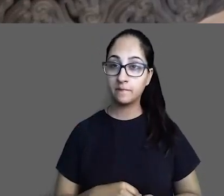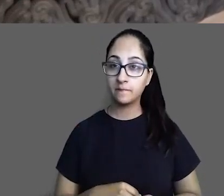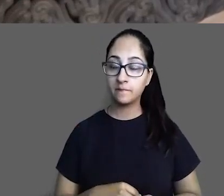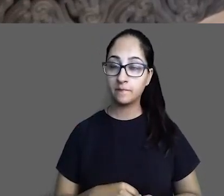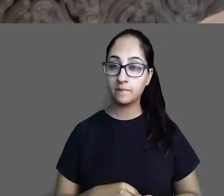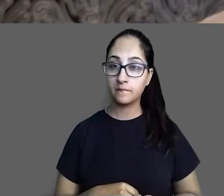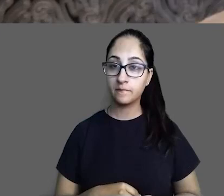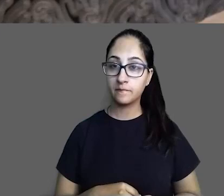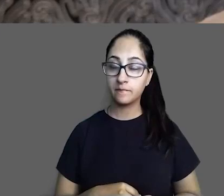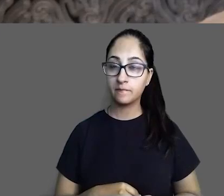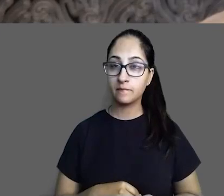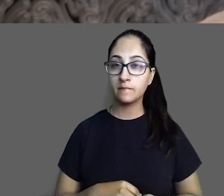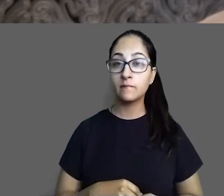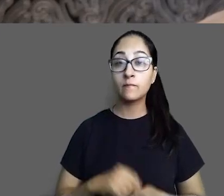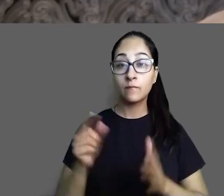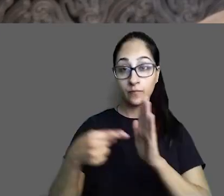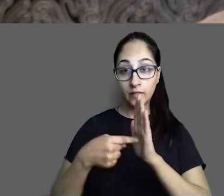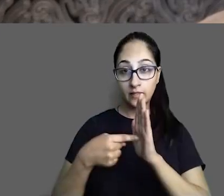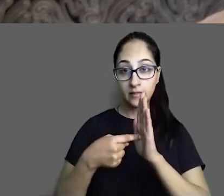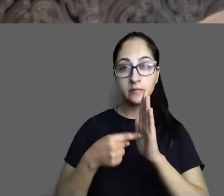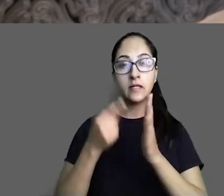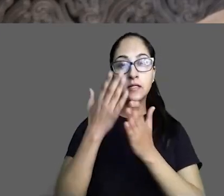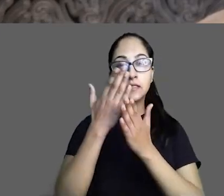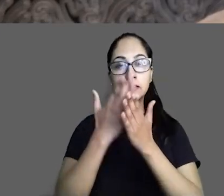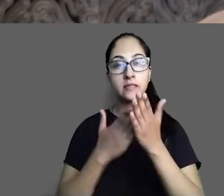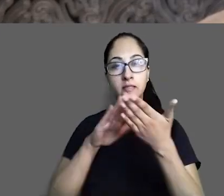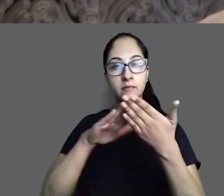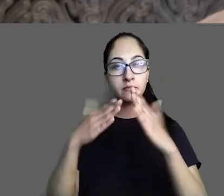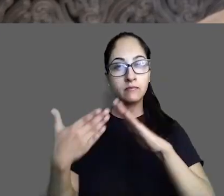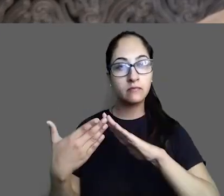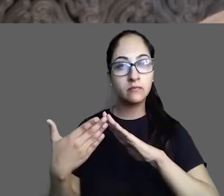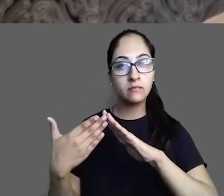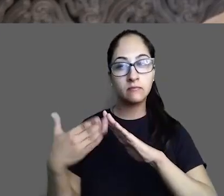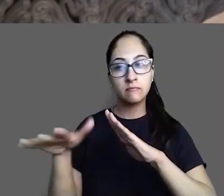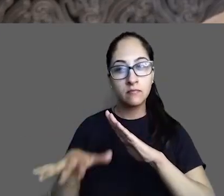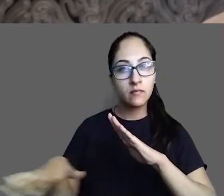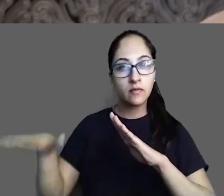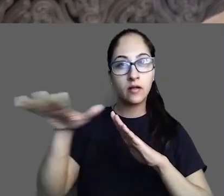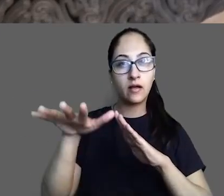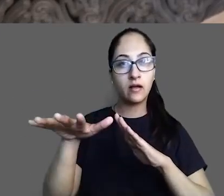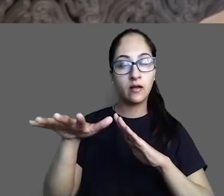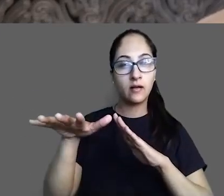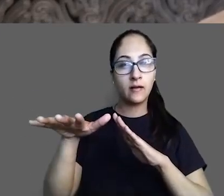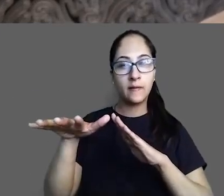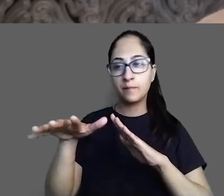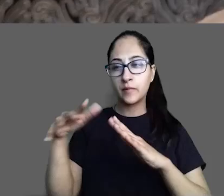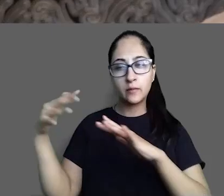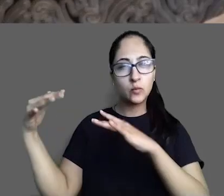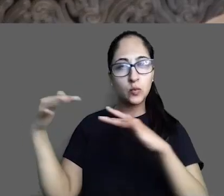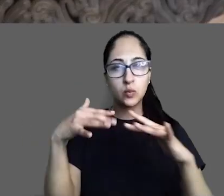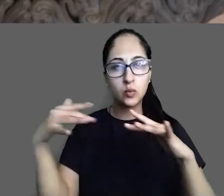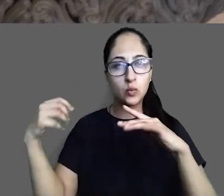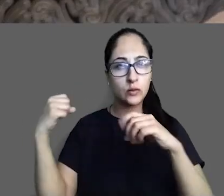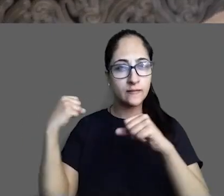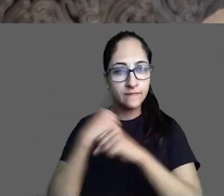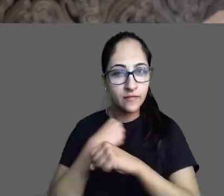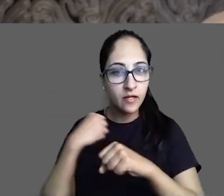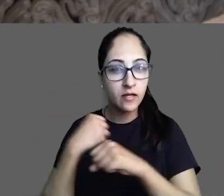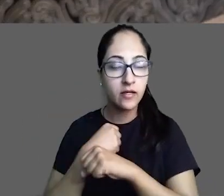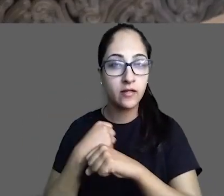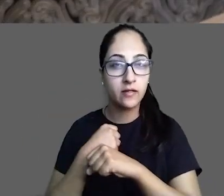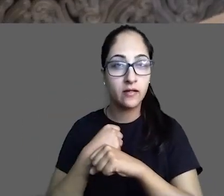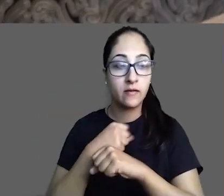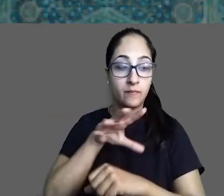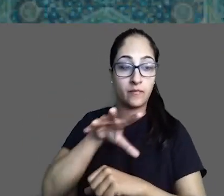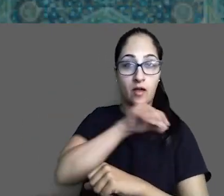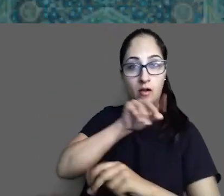that are so often completely marred by conflict, by negative publicity. If you were ethnically